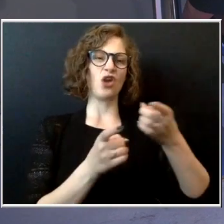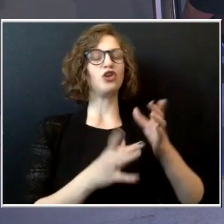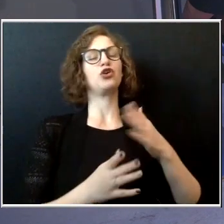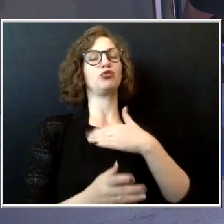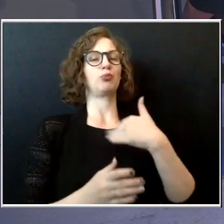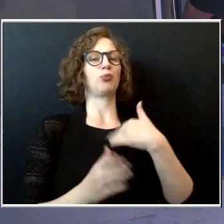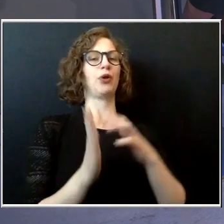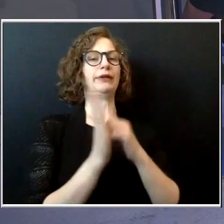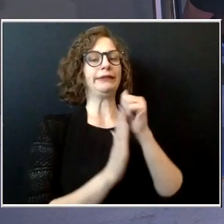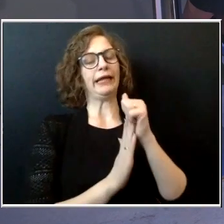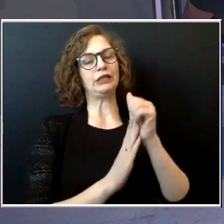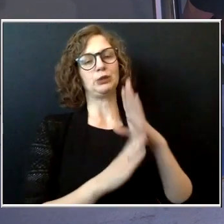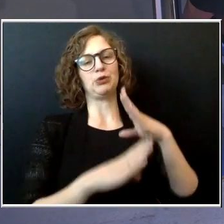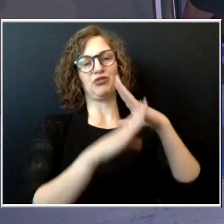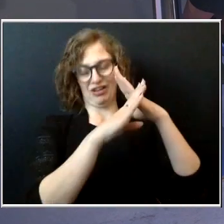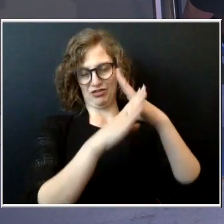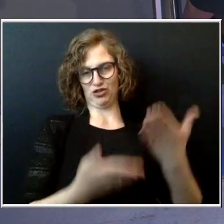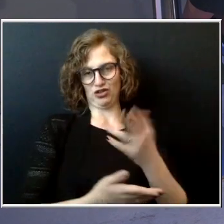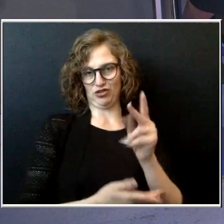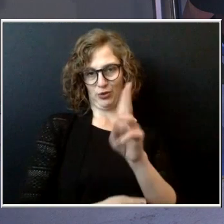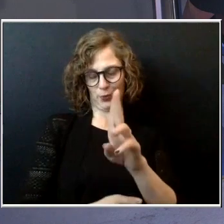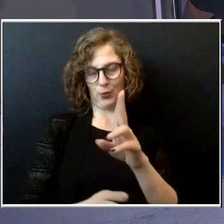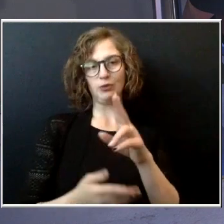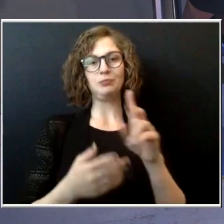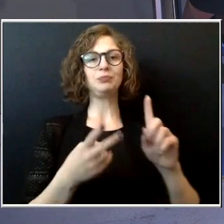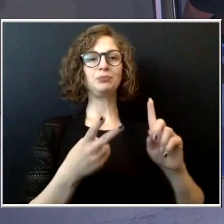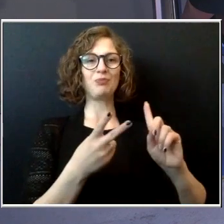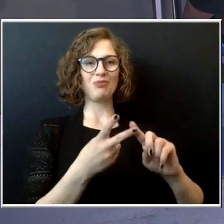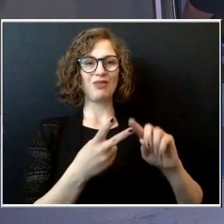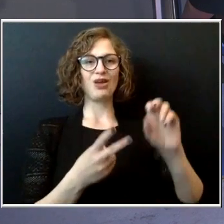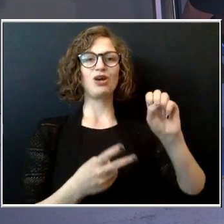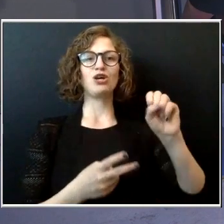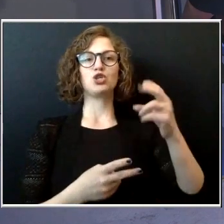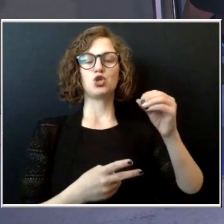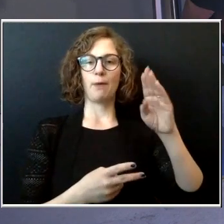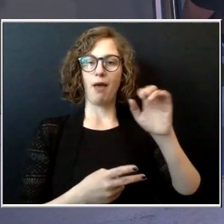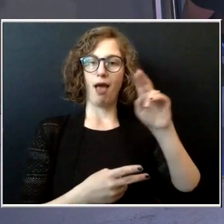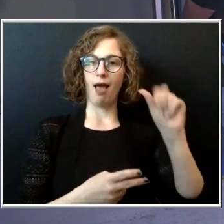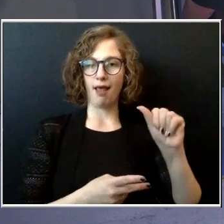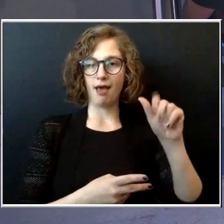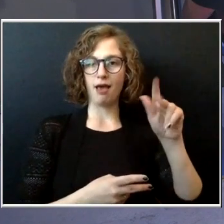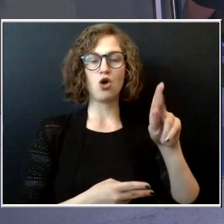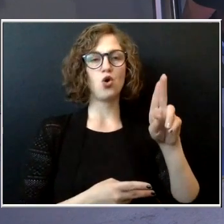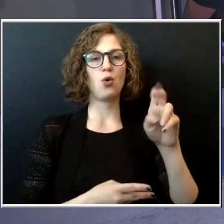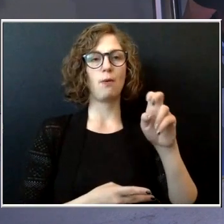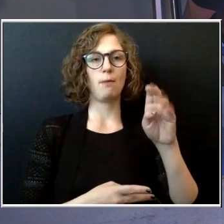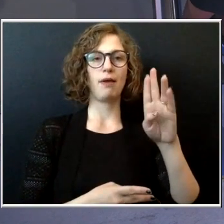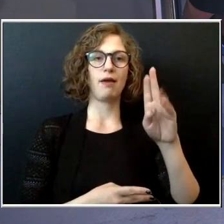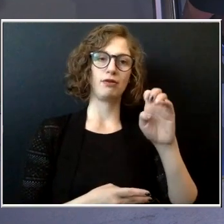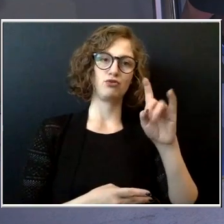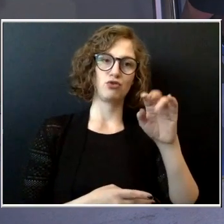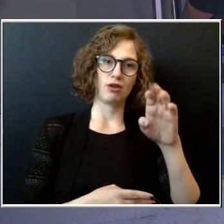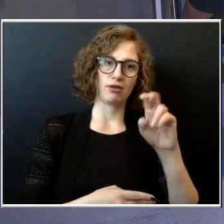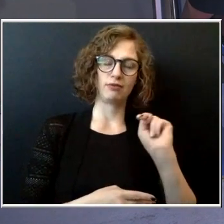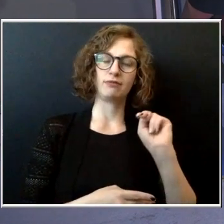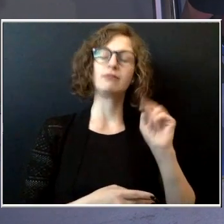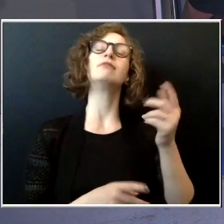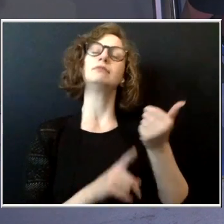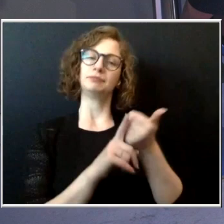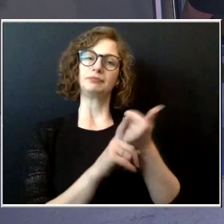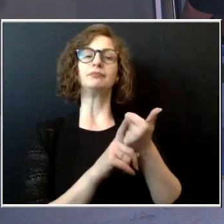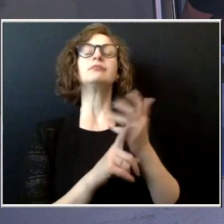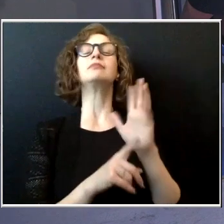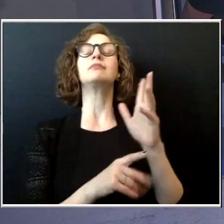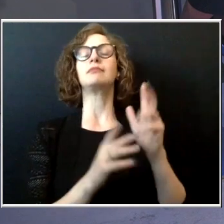Cancer Center. Shobhana Kubendran is a board-certified genetic counselor, and she is the manager of the health system's